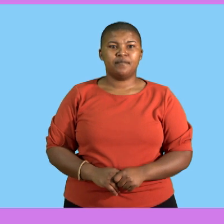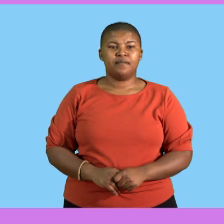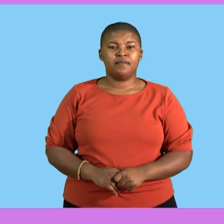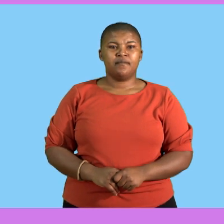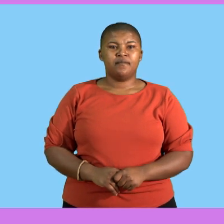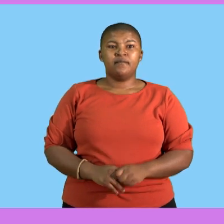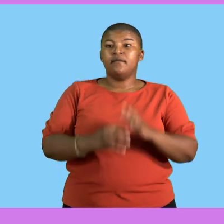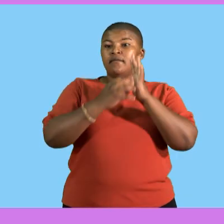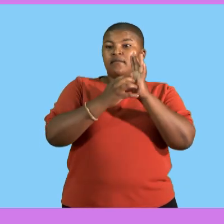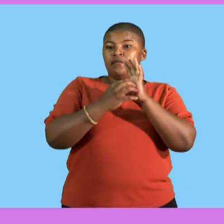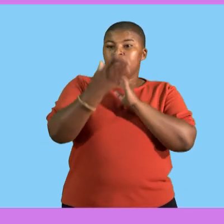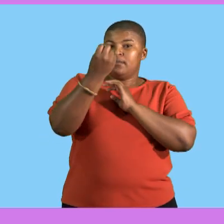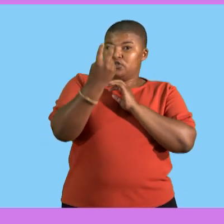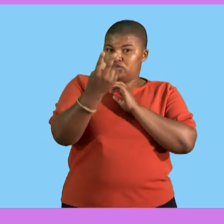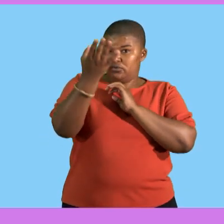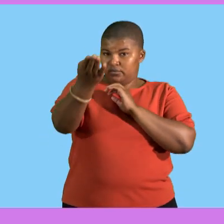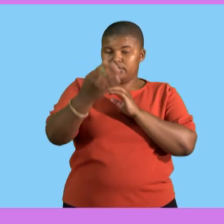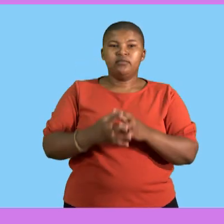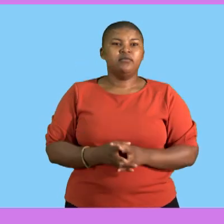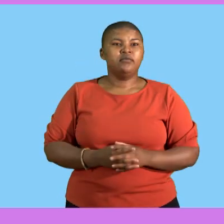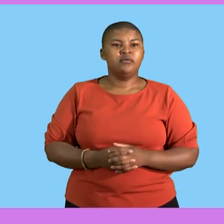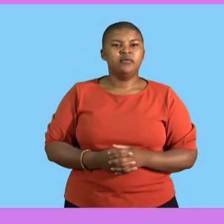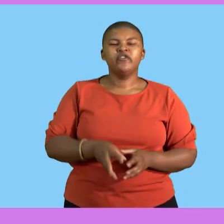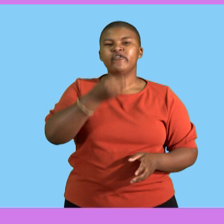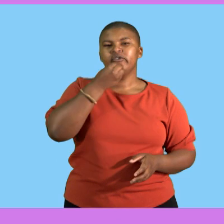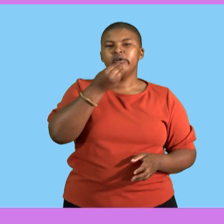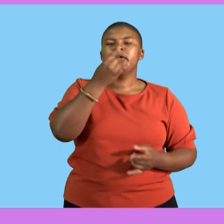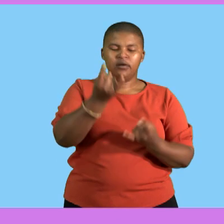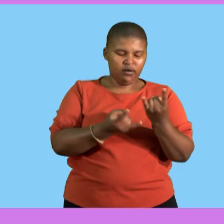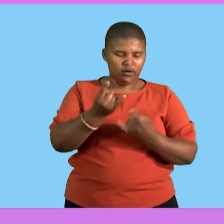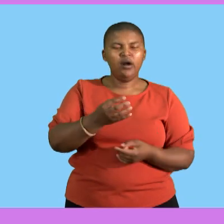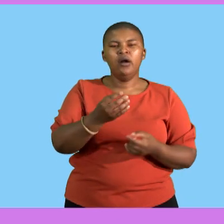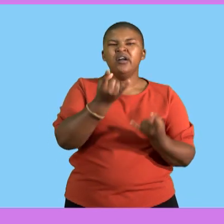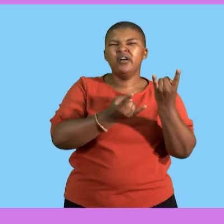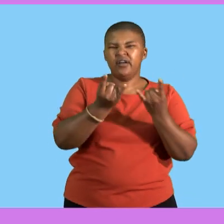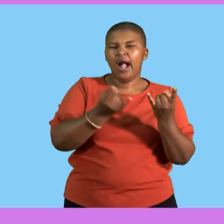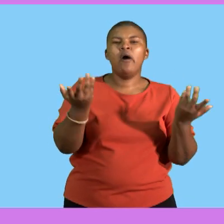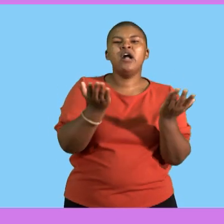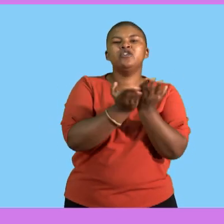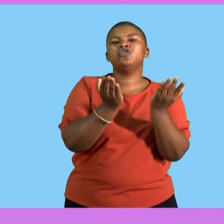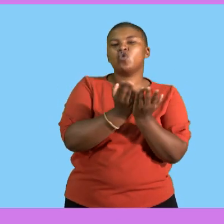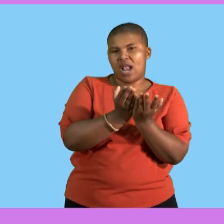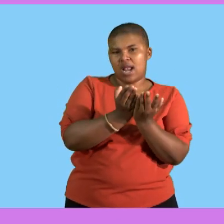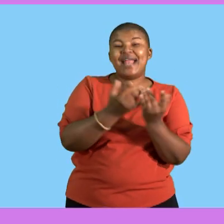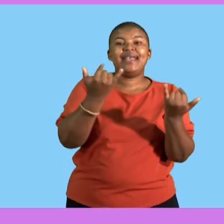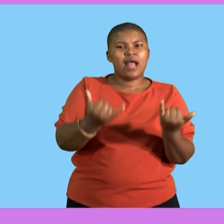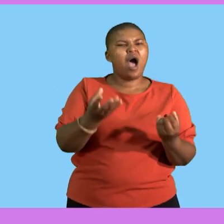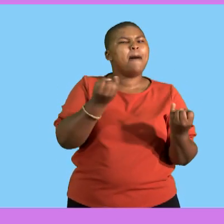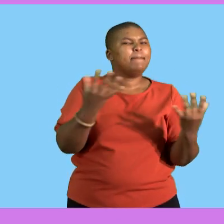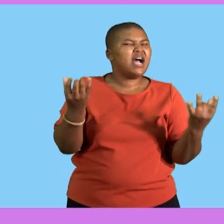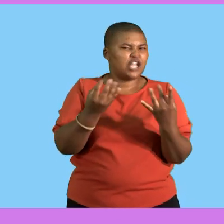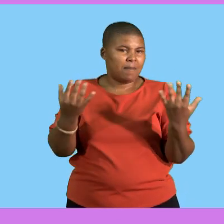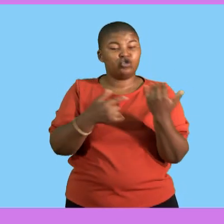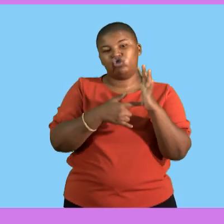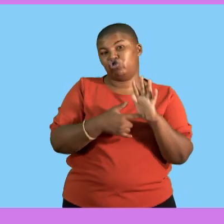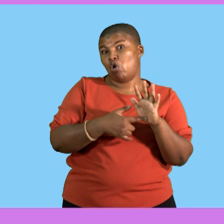example number 2. Meals are sold at the school cafeteria and prices of each meal are shown below. So these are the